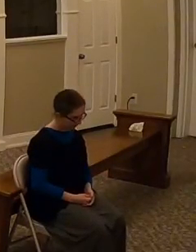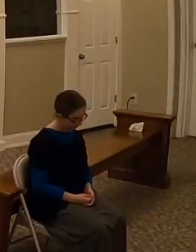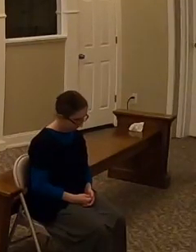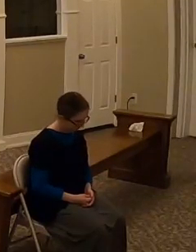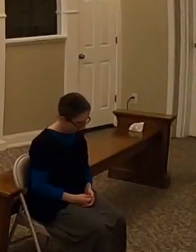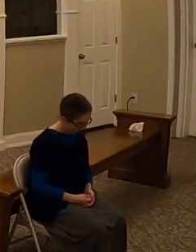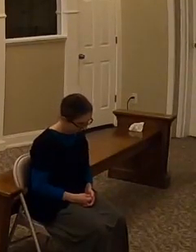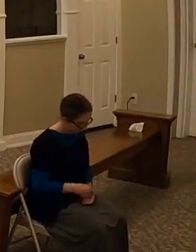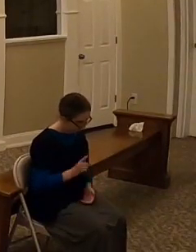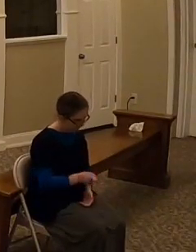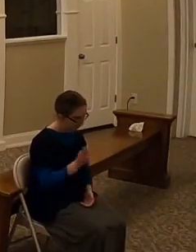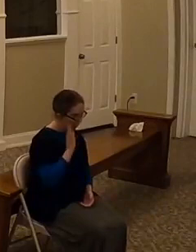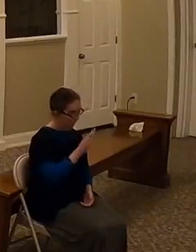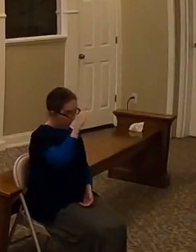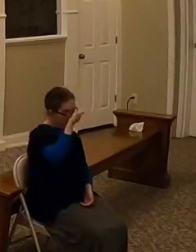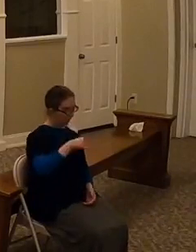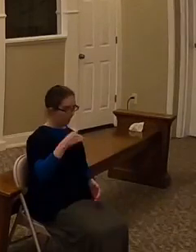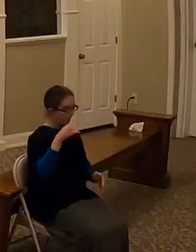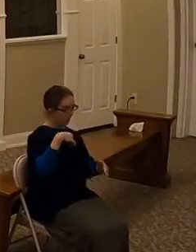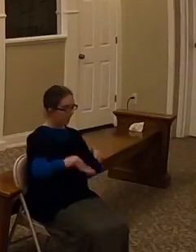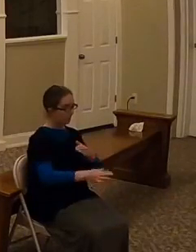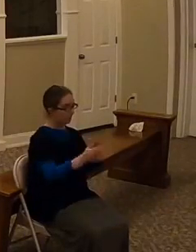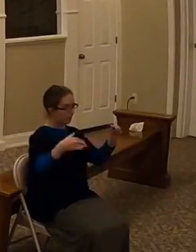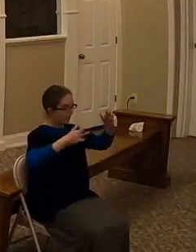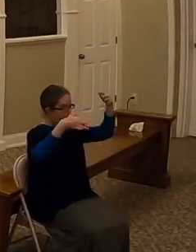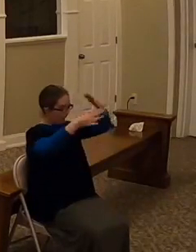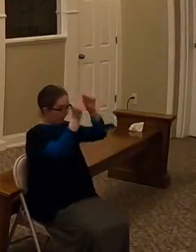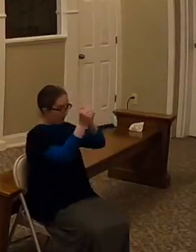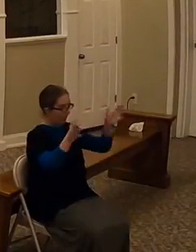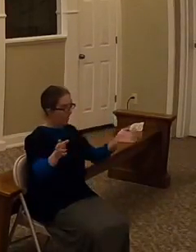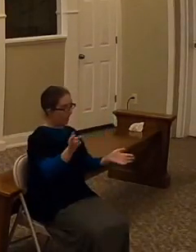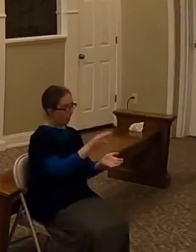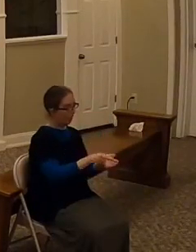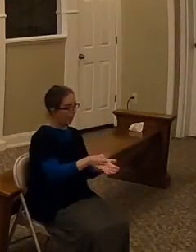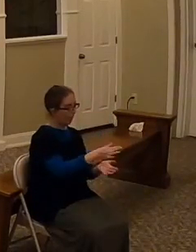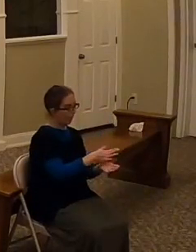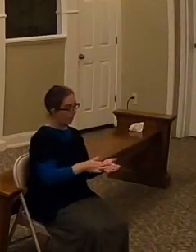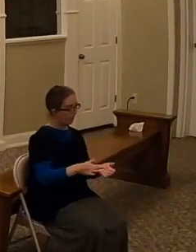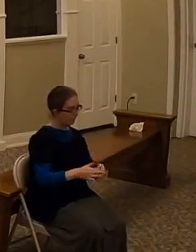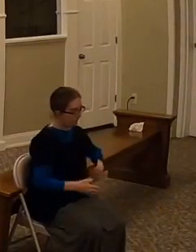Guess what? You will never enter heaven without holiness.